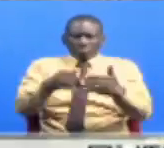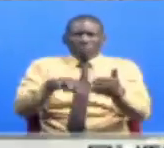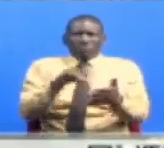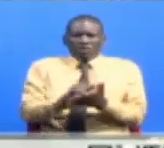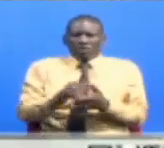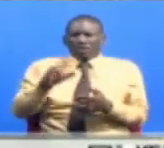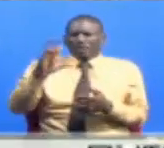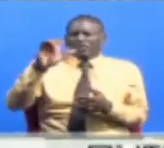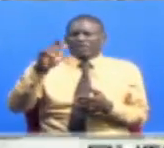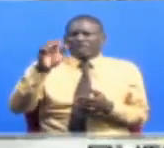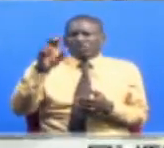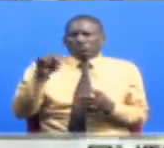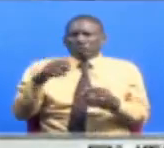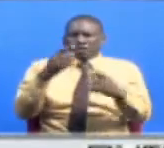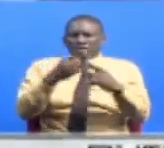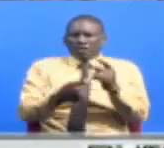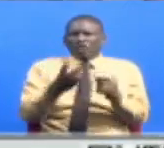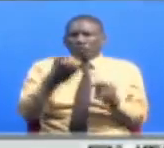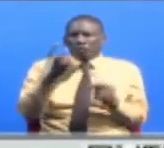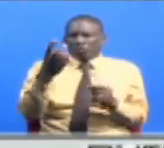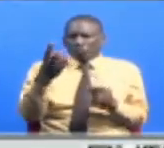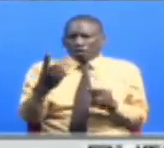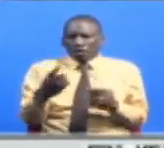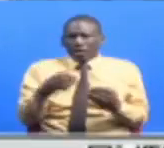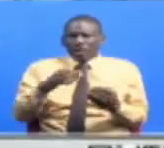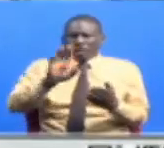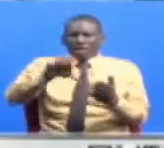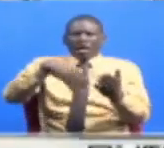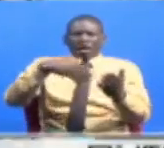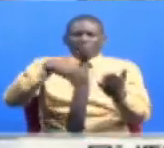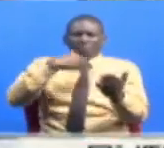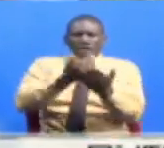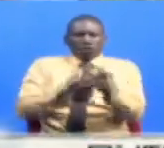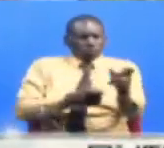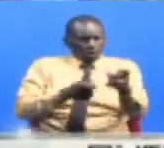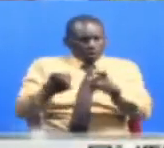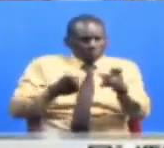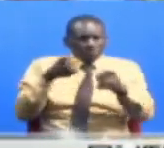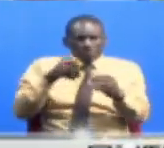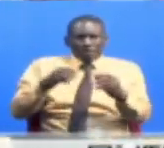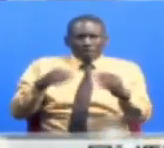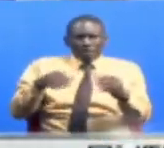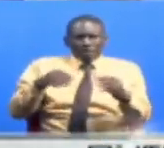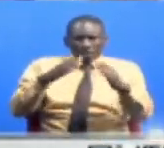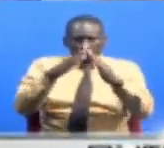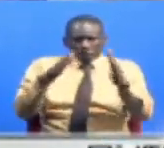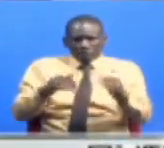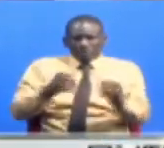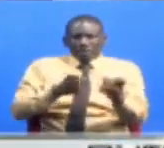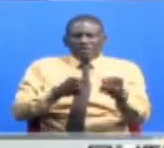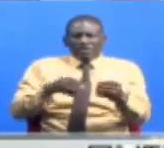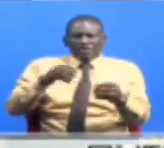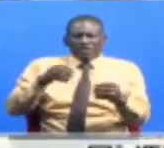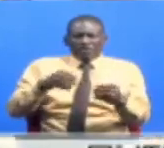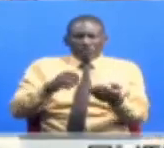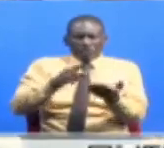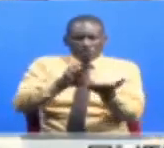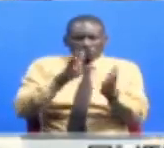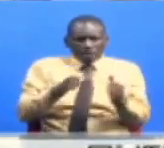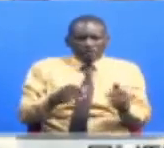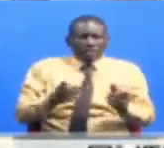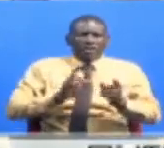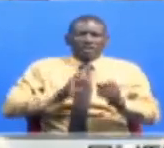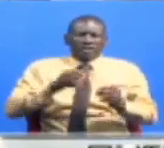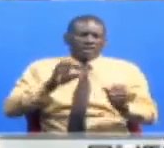Cytonn had in 2021 applied for administration, a move that the creditors didn't feel worked to the benefit of the creditors